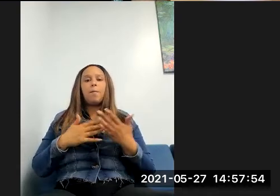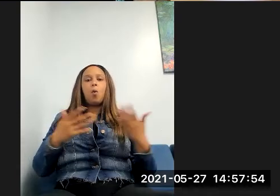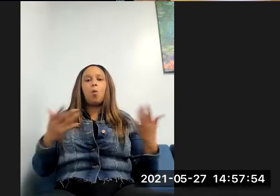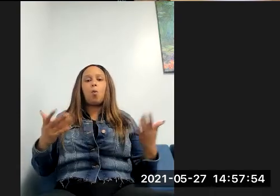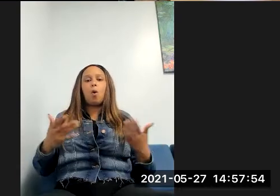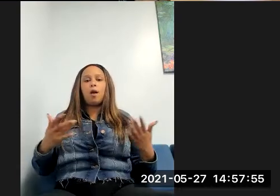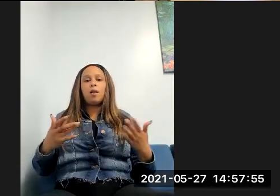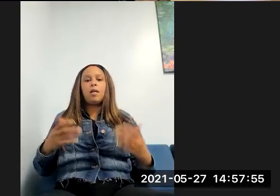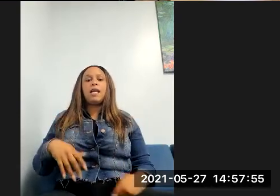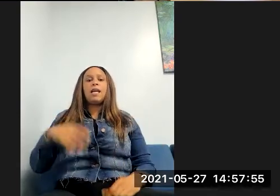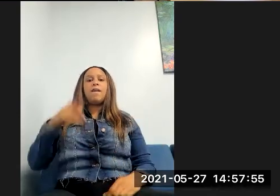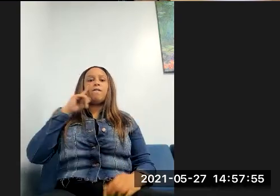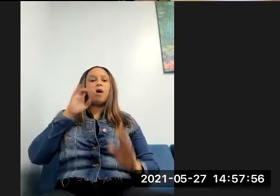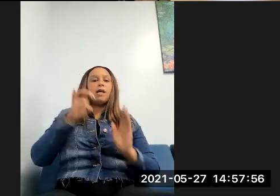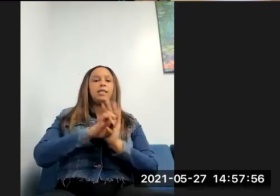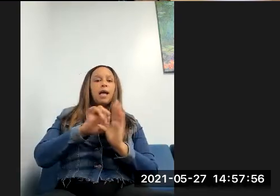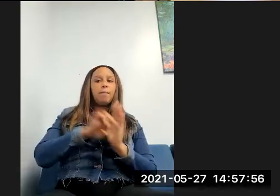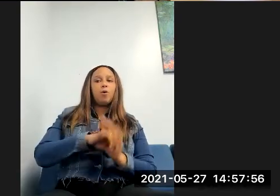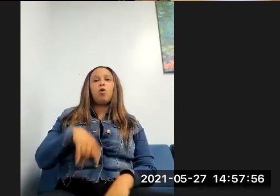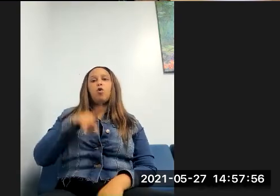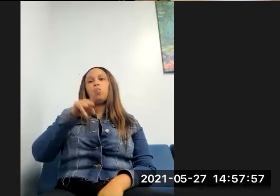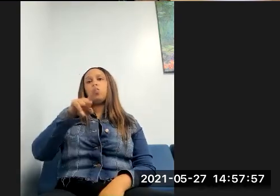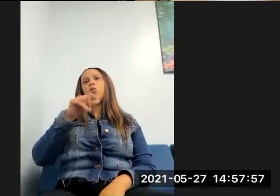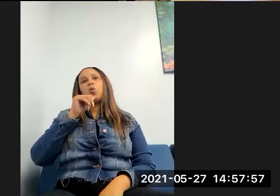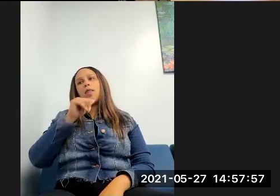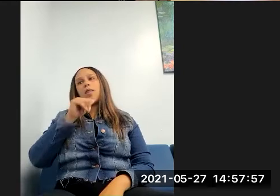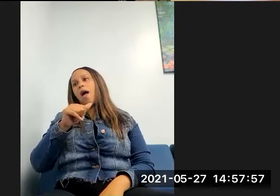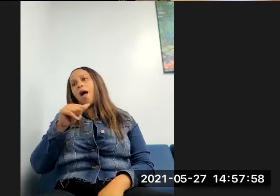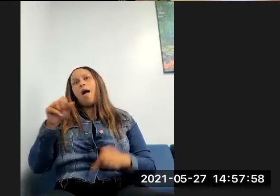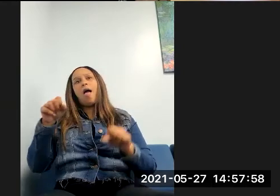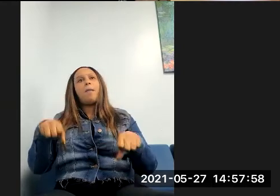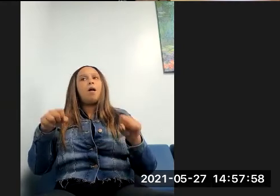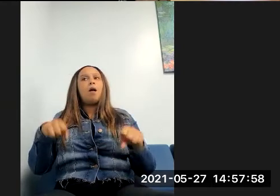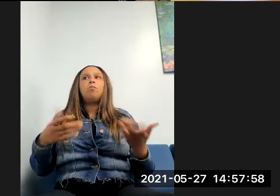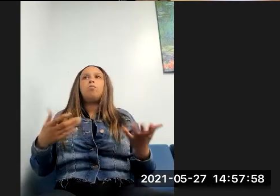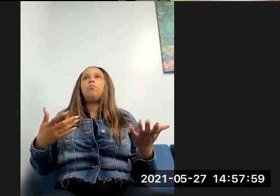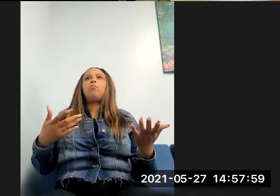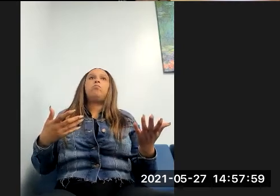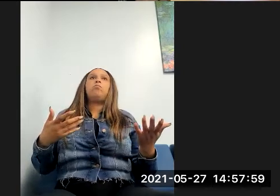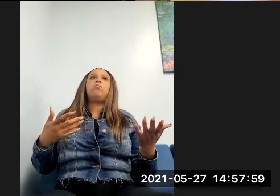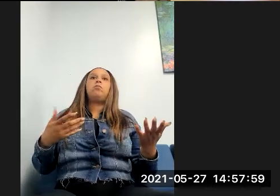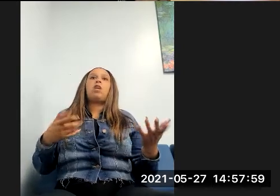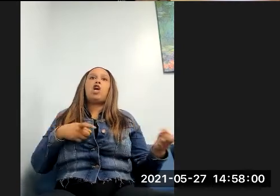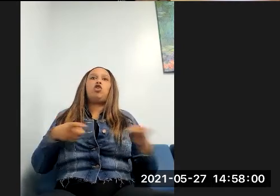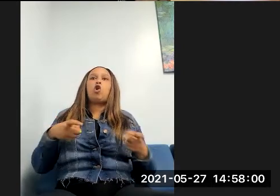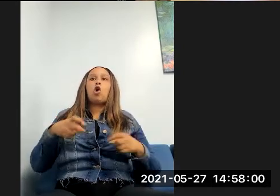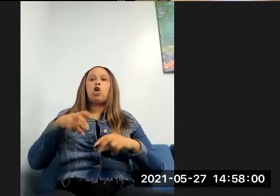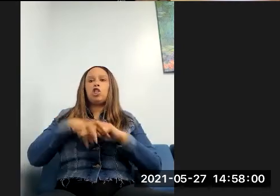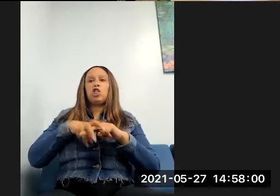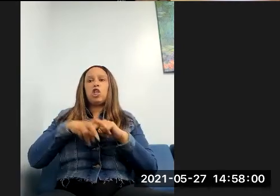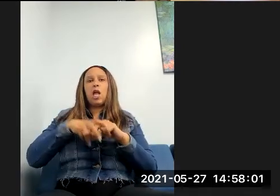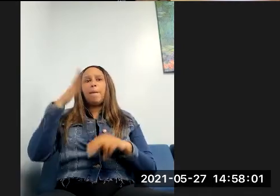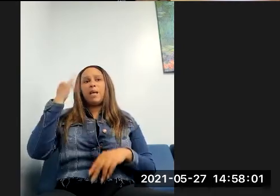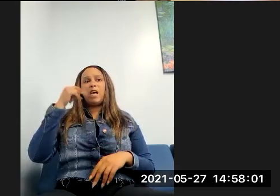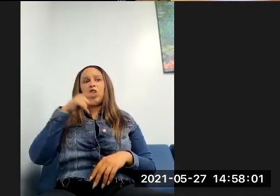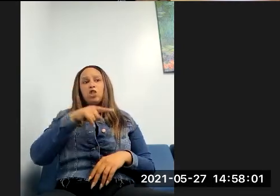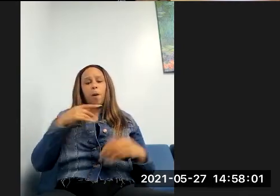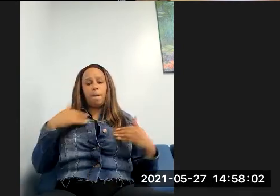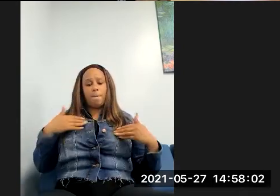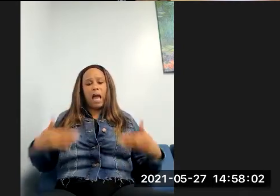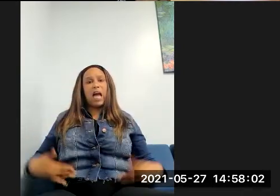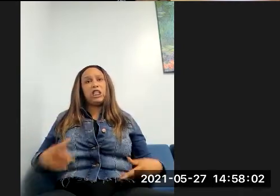if you are not able to manage the chair because of a changing condition, so